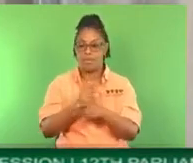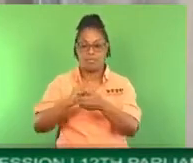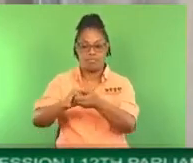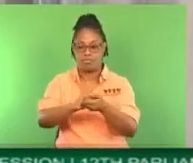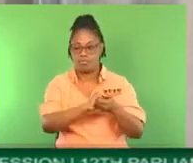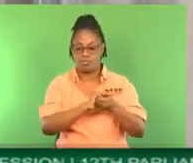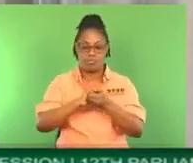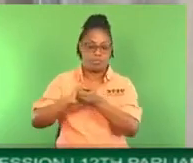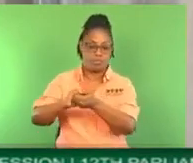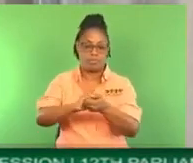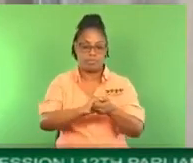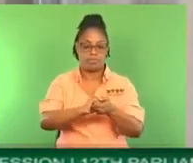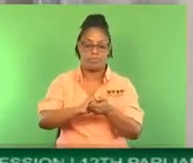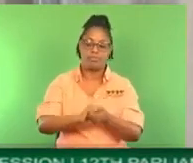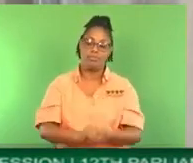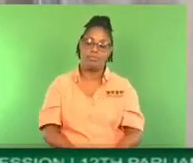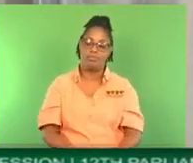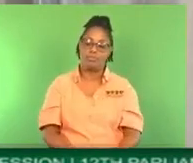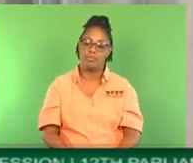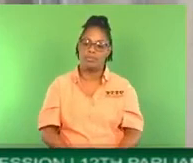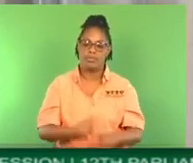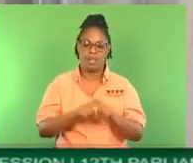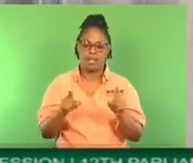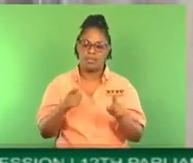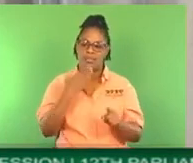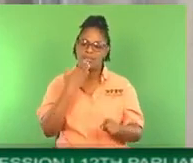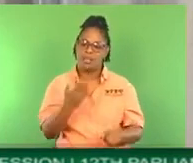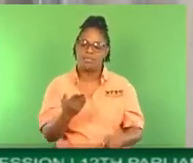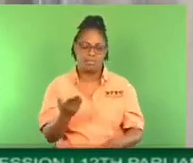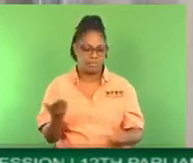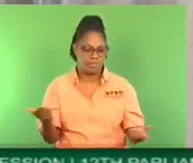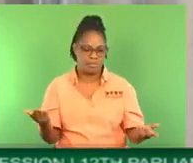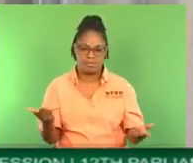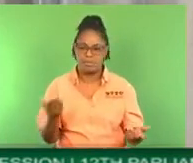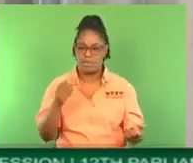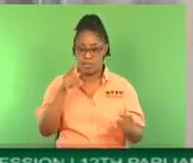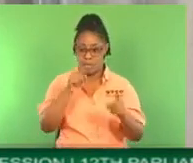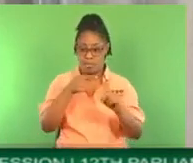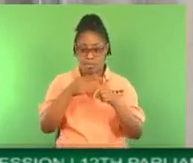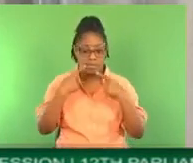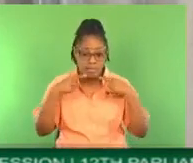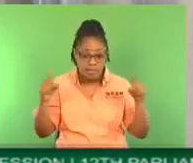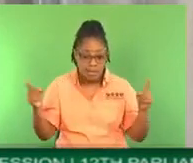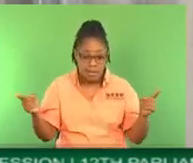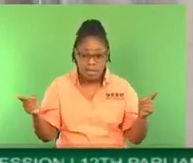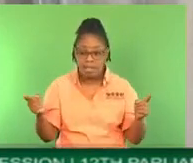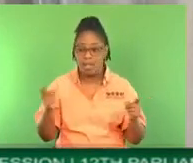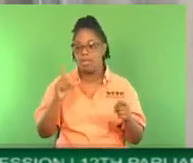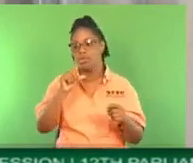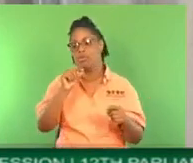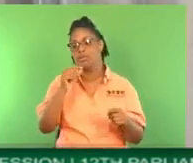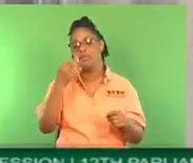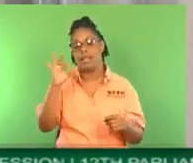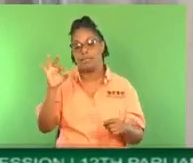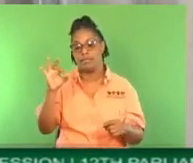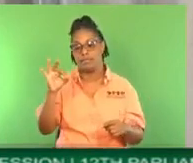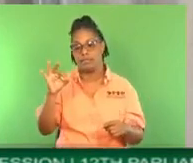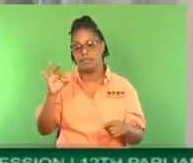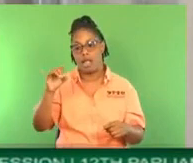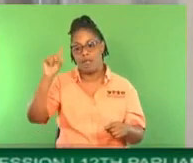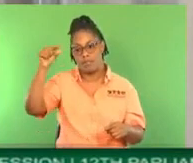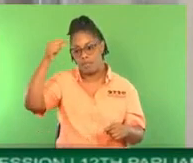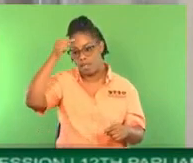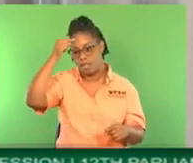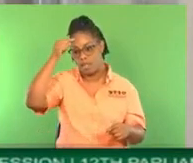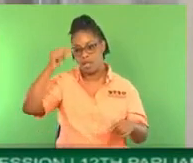partnership. And I must ask this question, was this really achieved? In 2019, the government boasts of upgrades taking